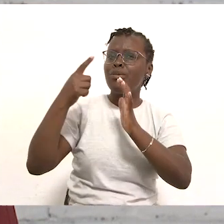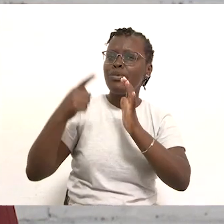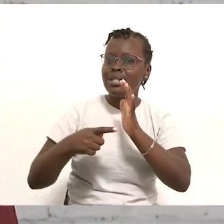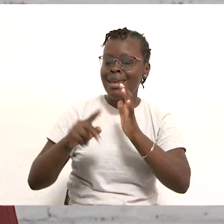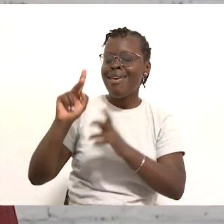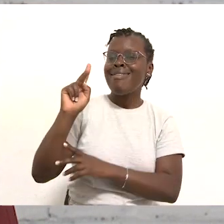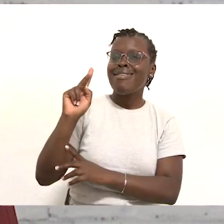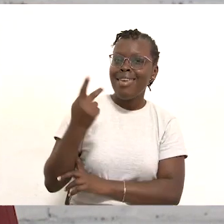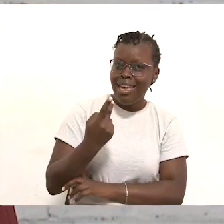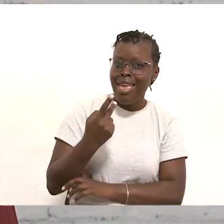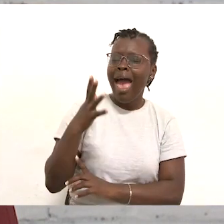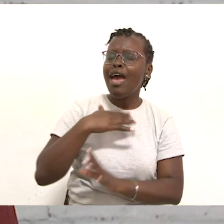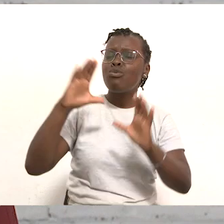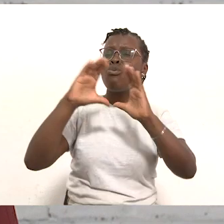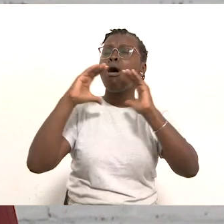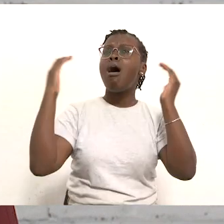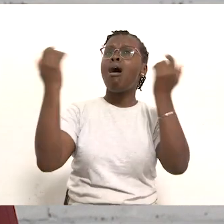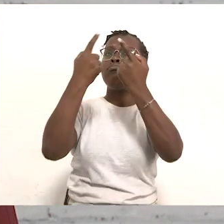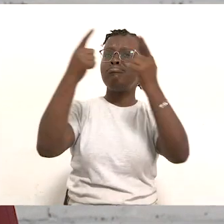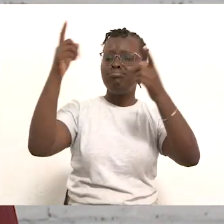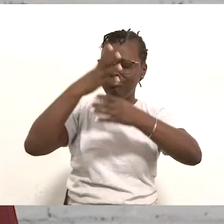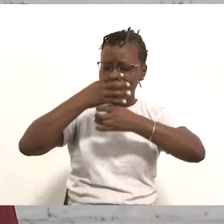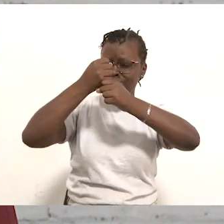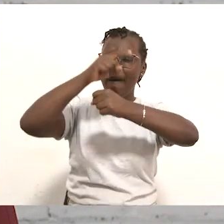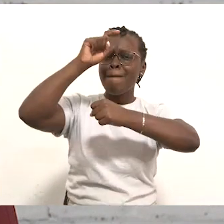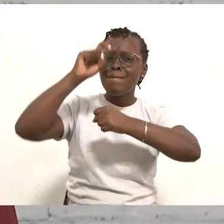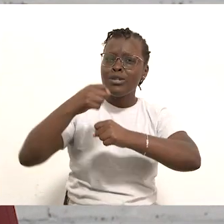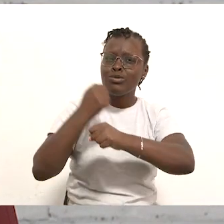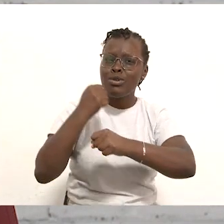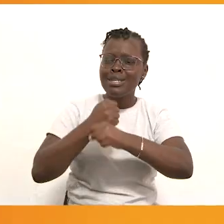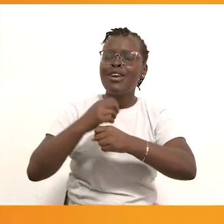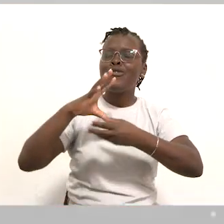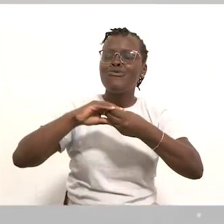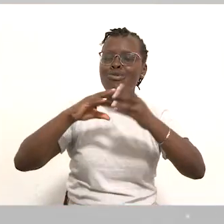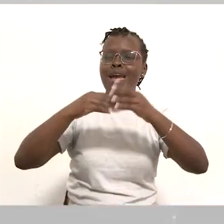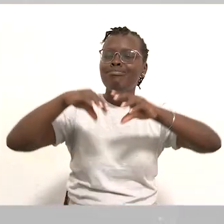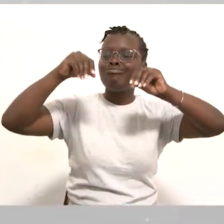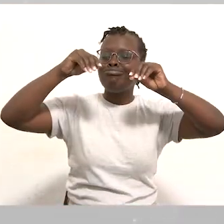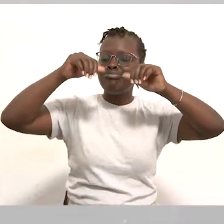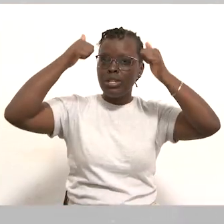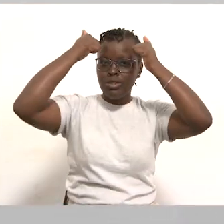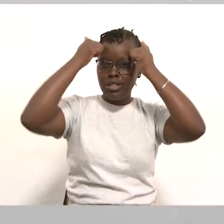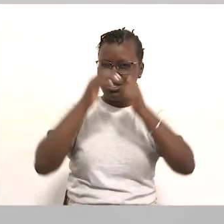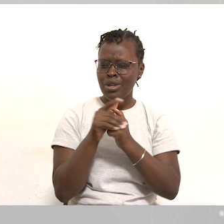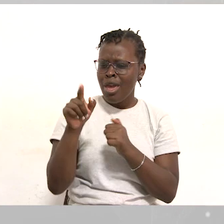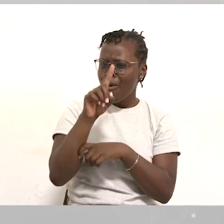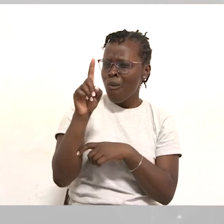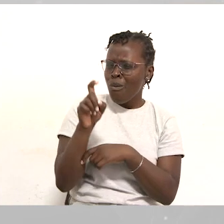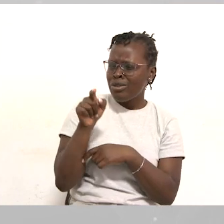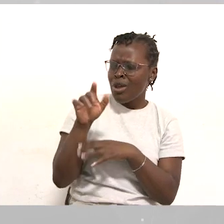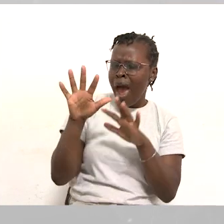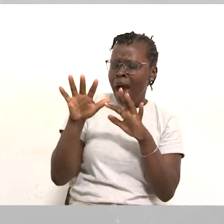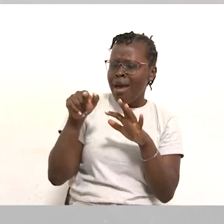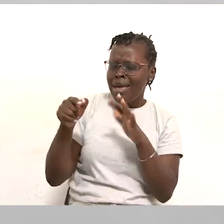Kenya and a continental-wide commitment to creating resilient and quality education brings us to the question of where does technology